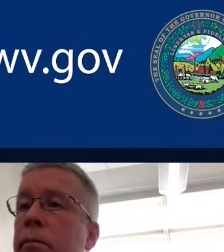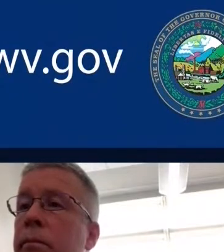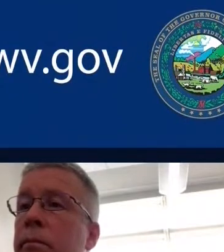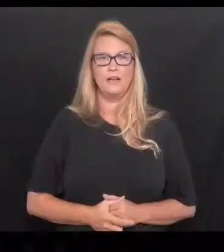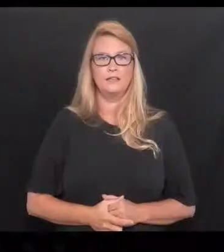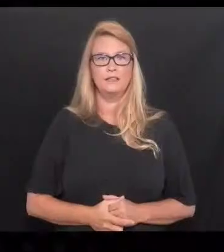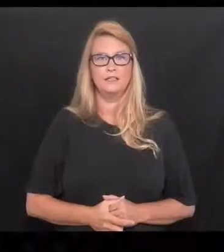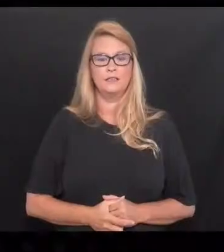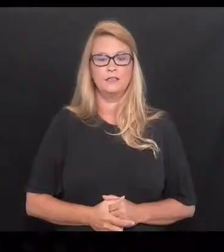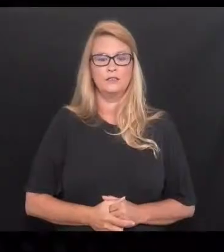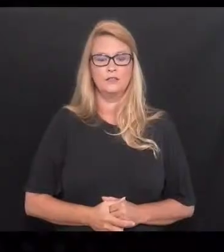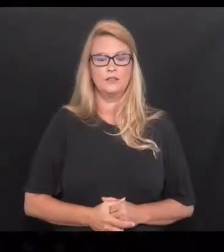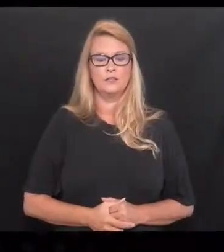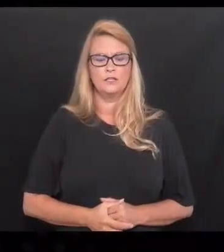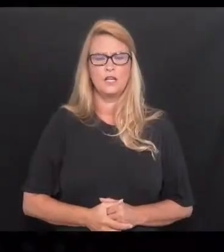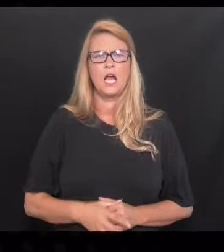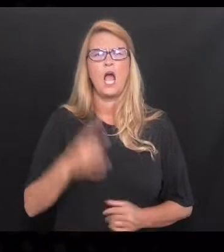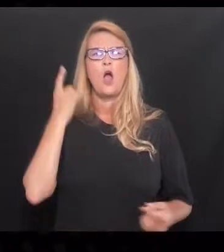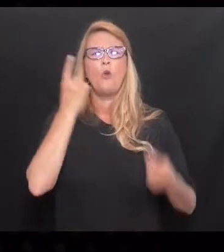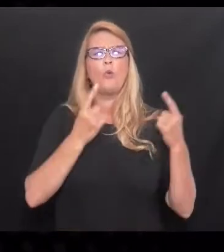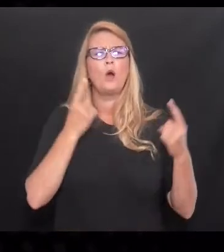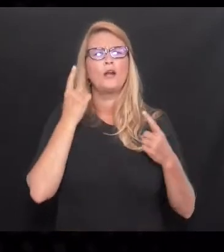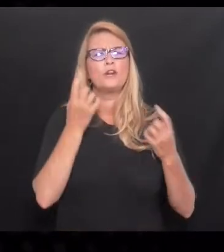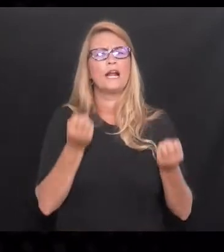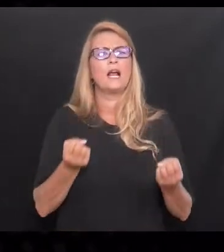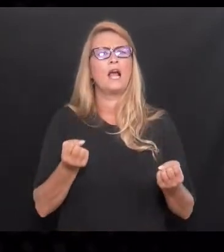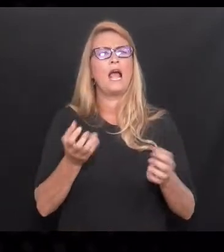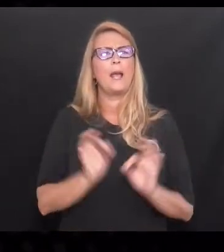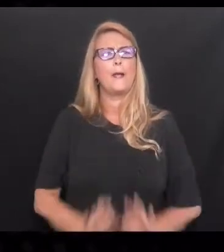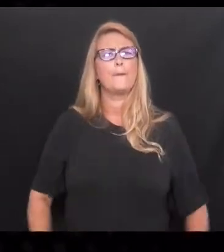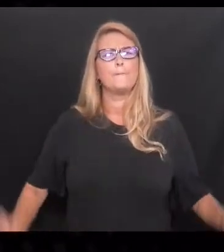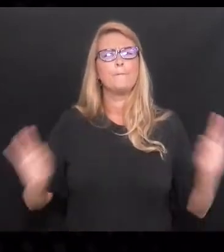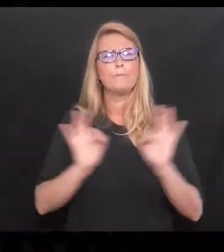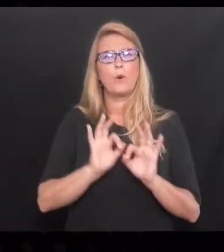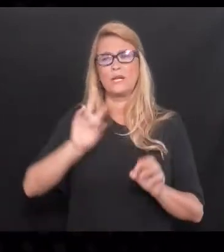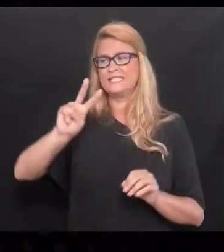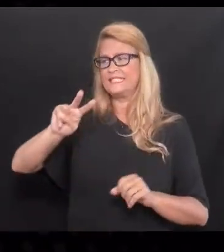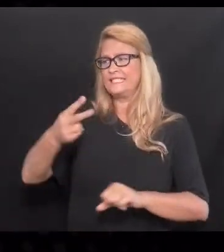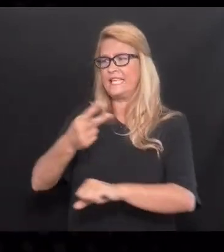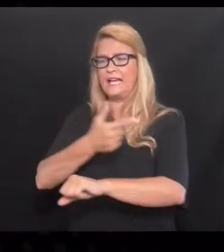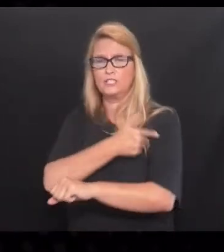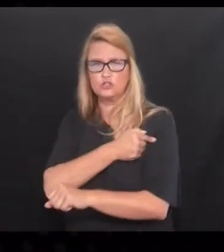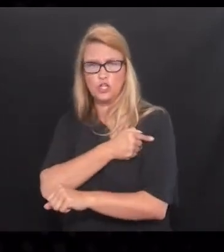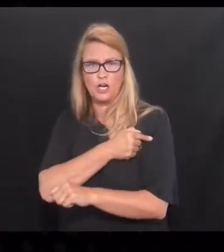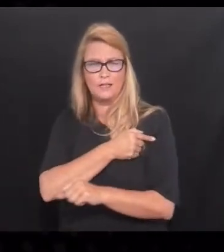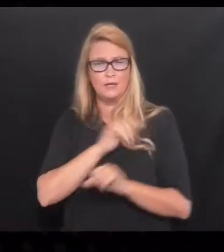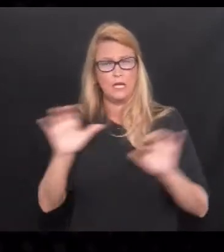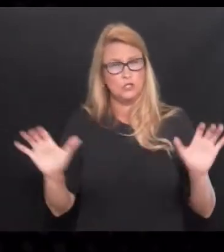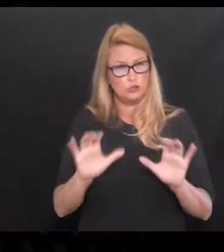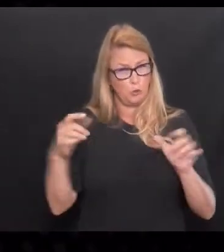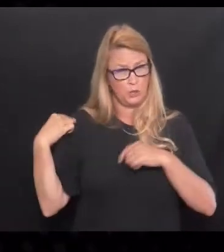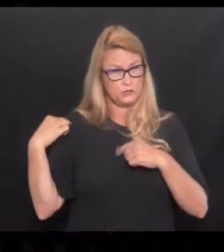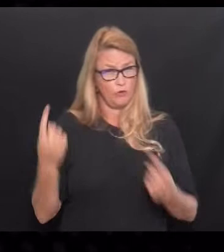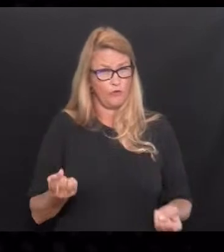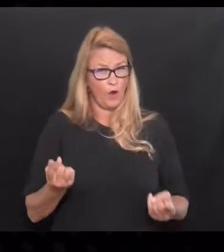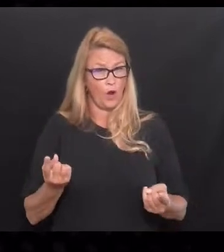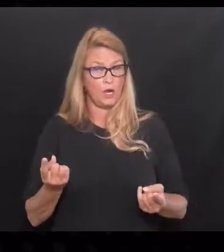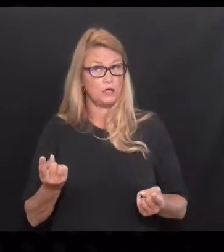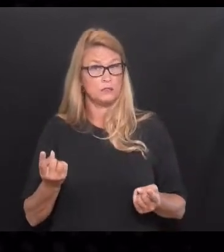I was wondering how important it is for people to get the second shot and how we're doing. It seems like we were doing better